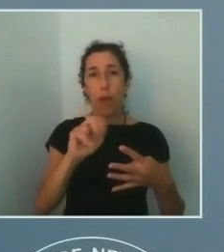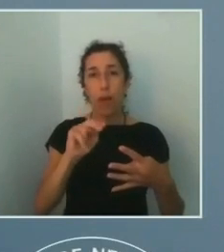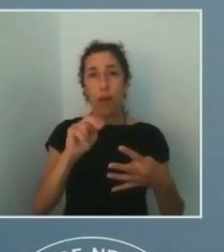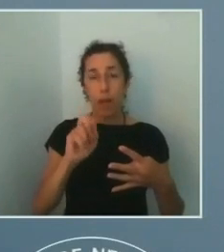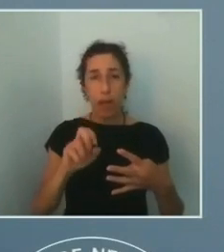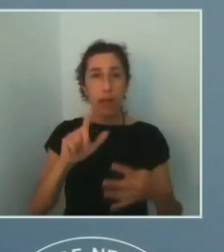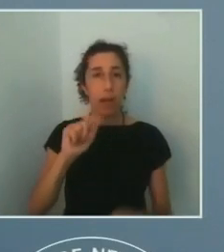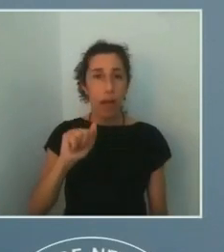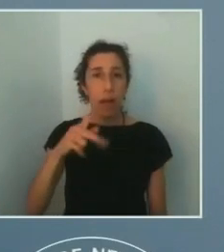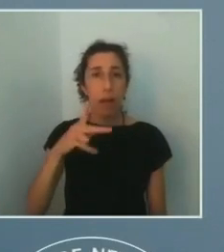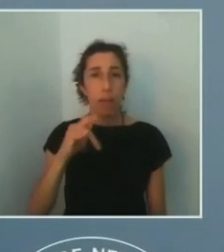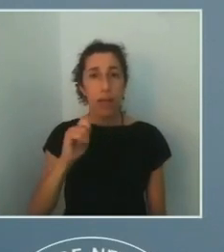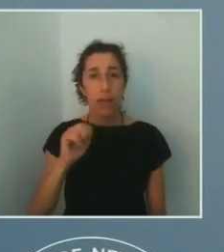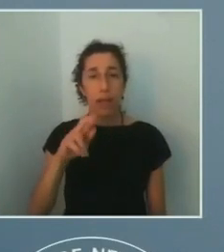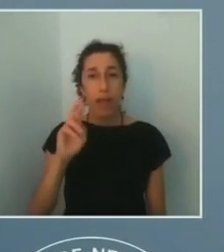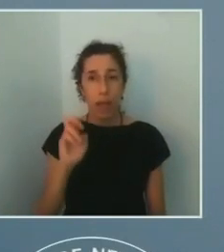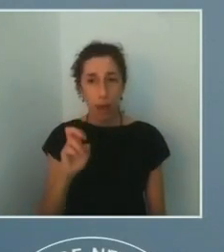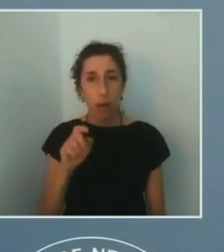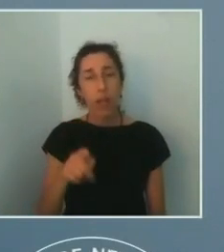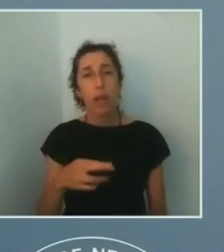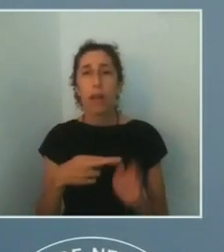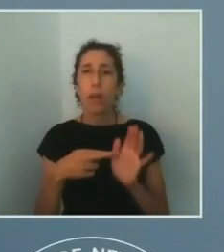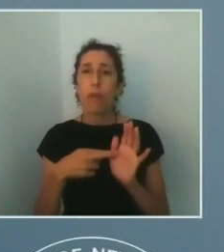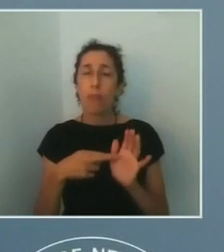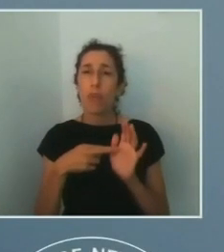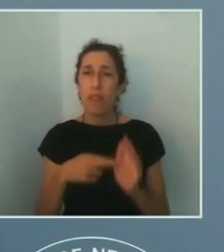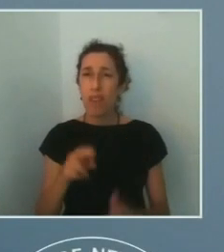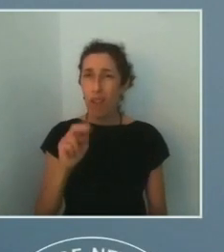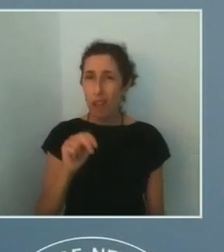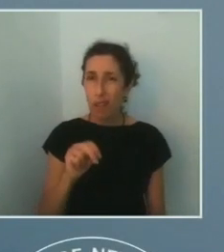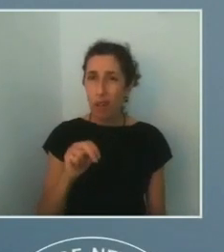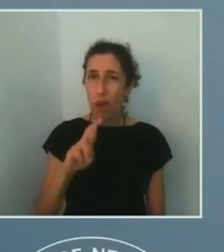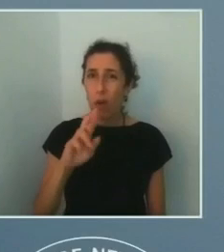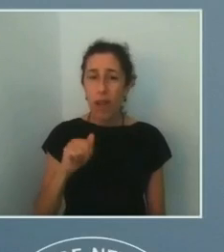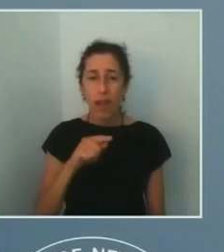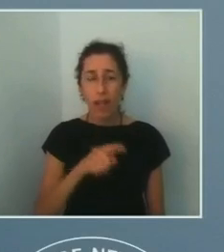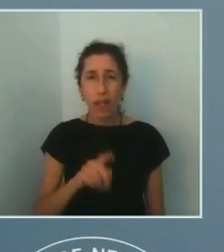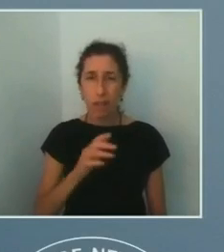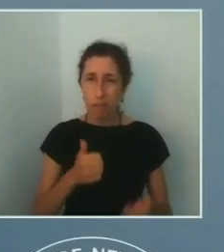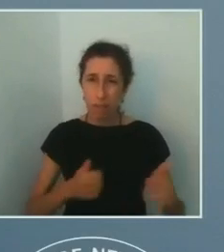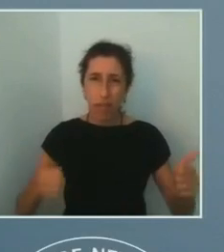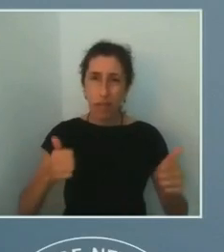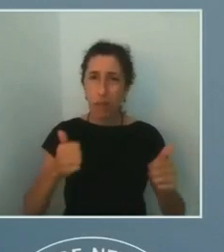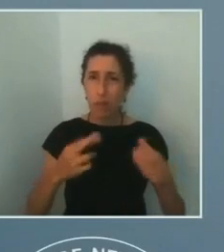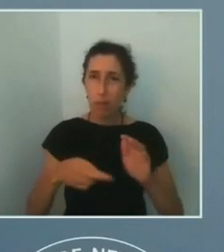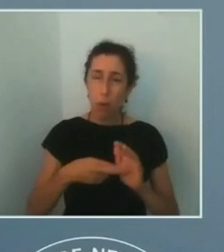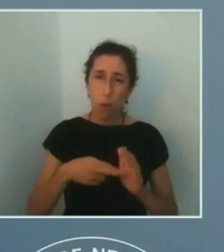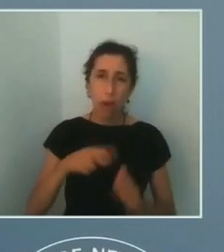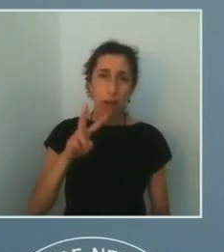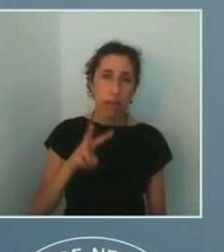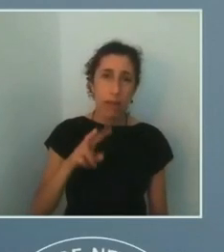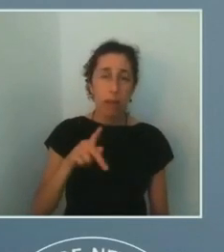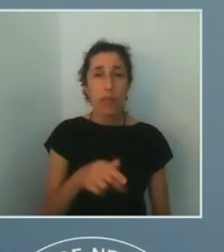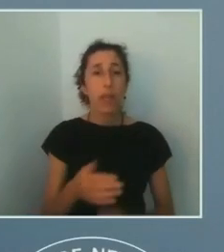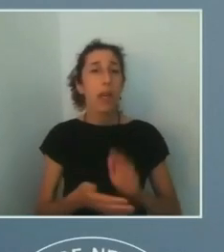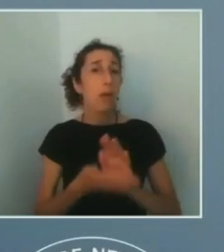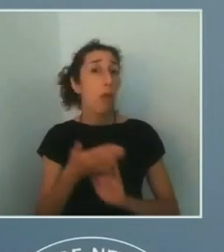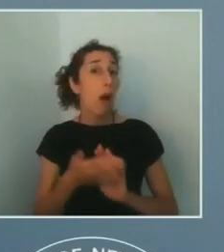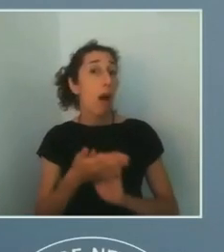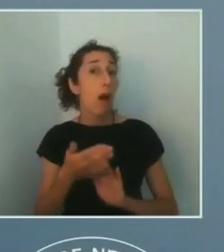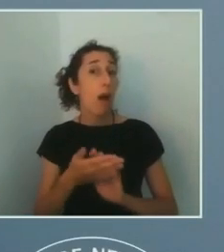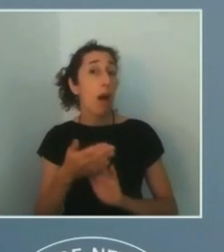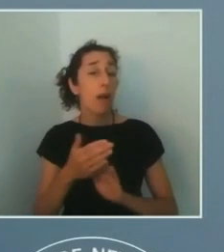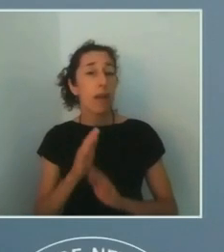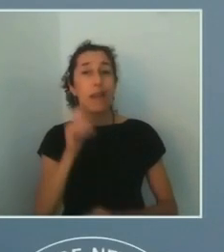to dispute the specific charges that these individuals were using money that belonged to this charity for their